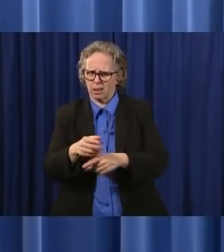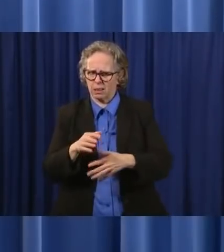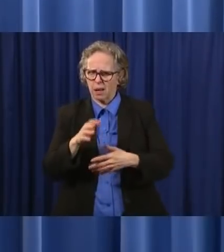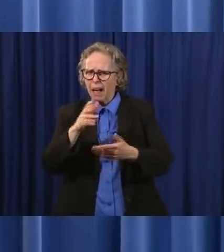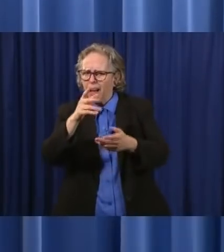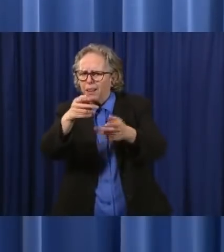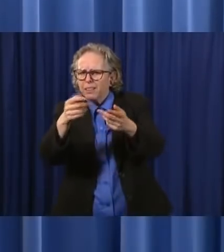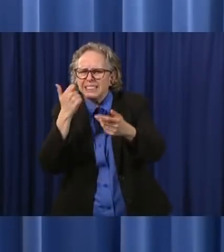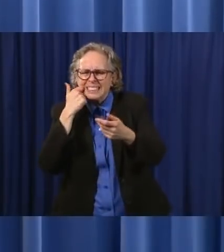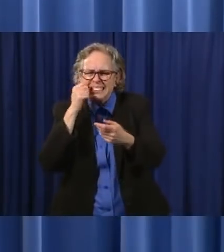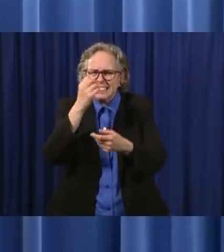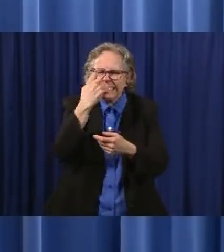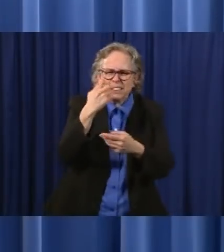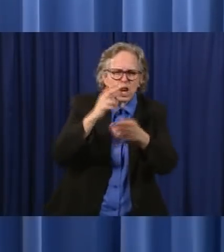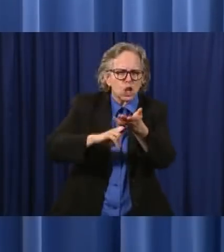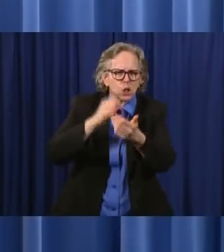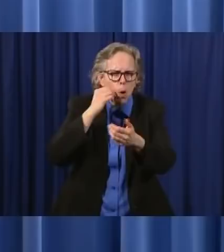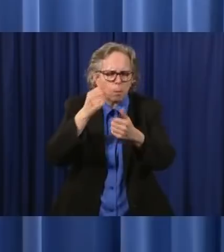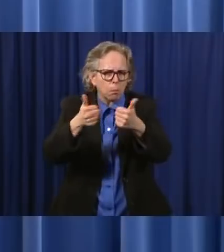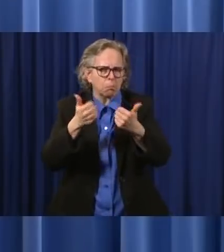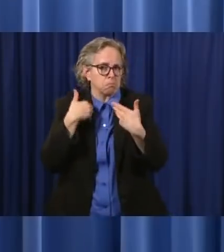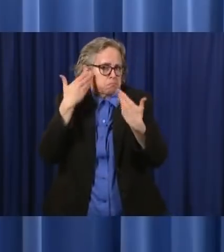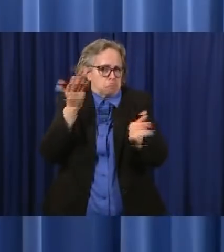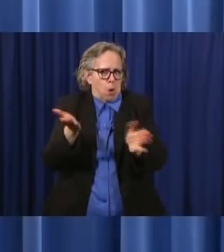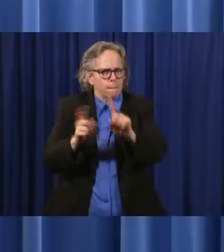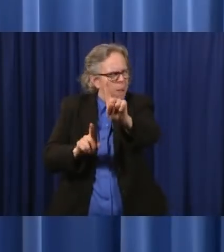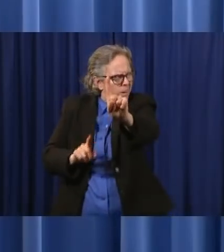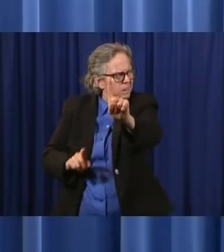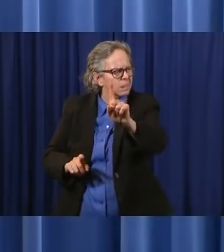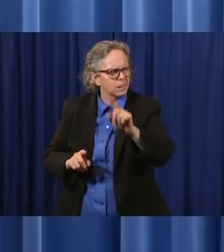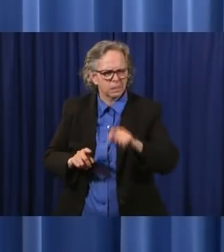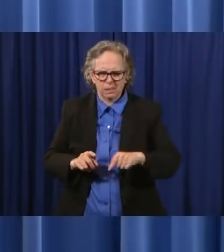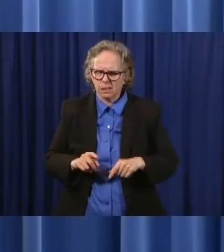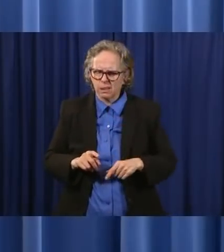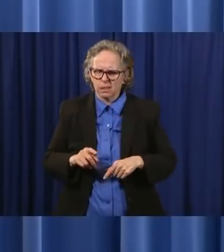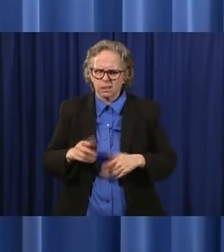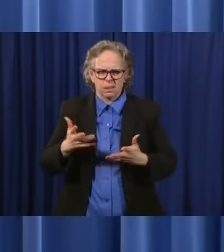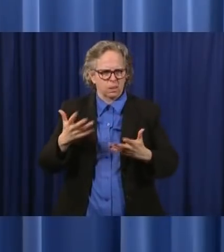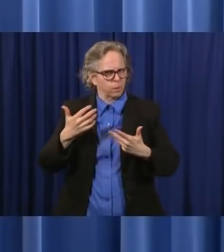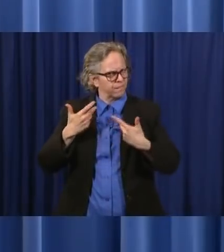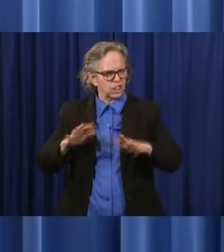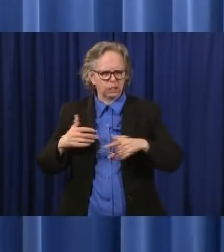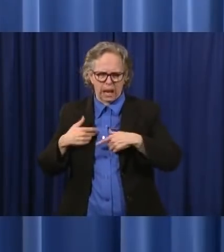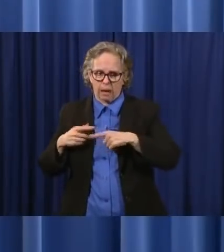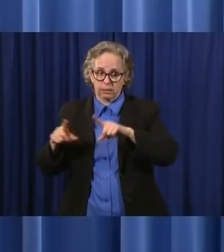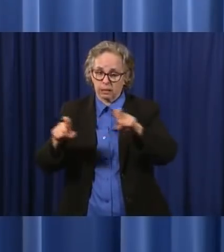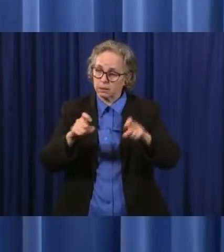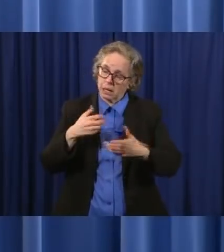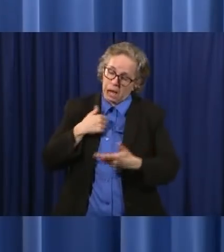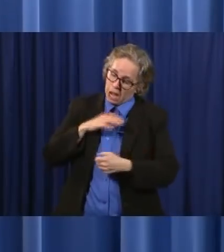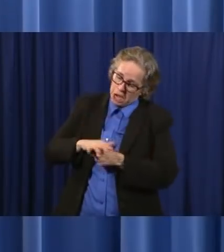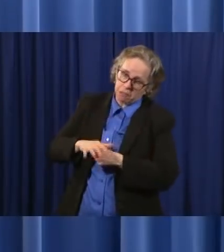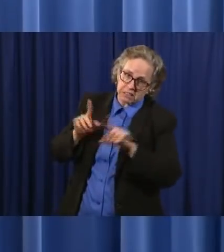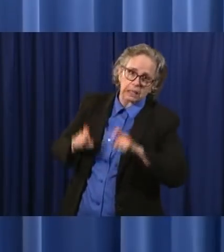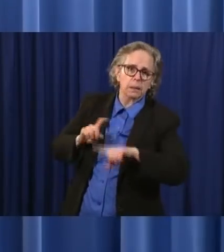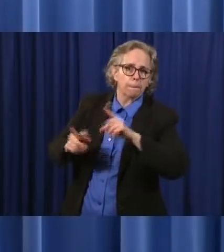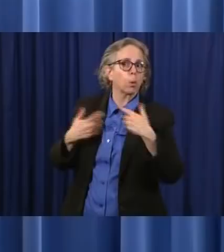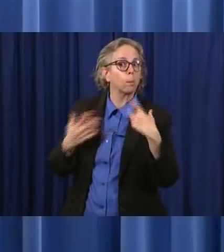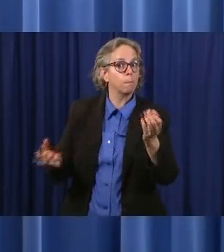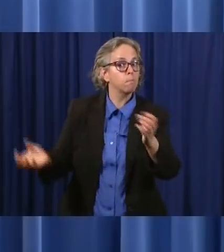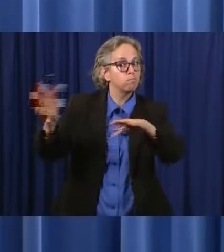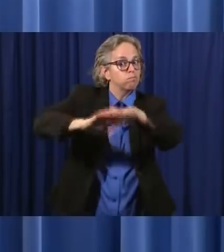when, but you know, we now have a lot more testing. We don't have enough, but we have a lot more than we did. We've changed the